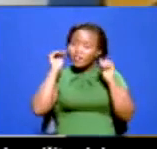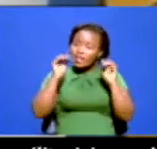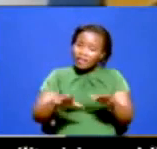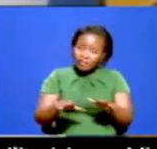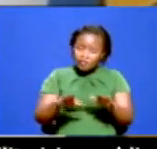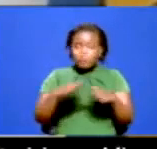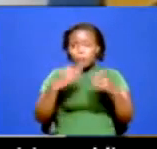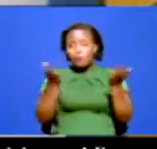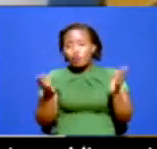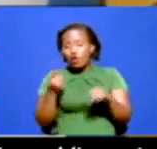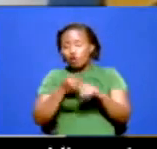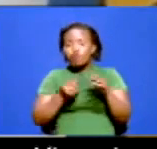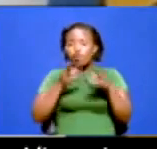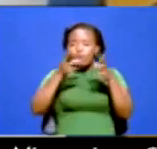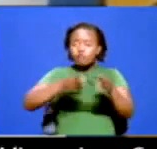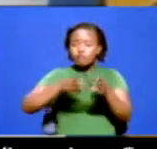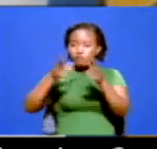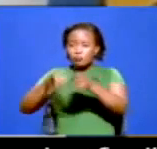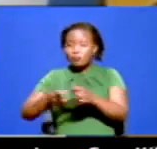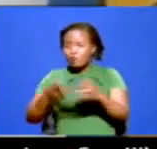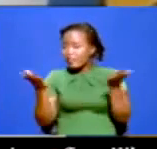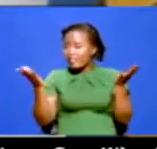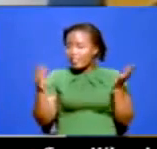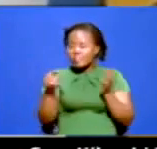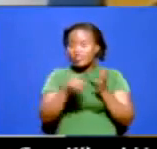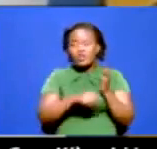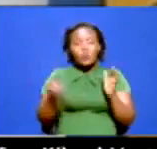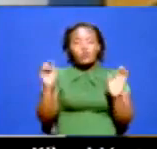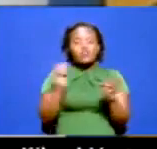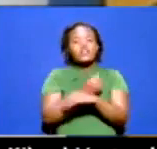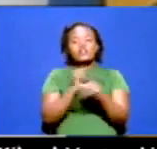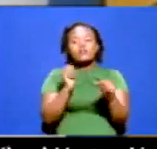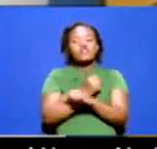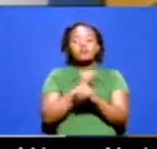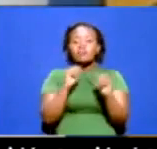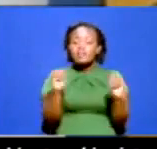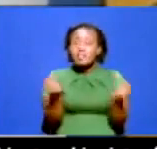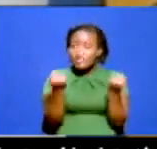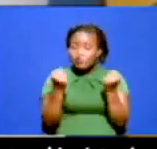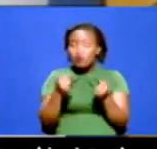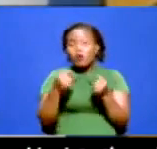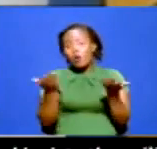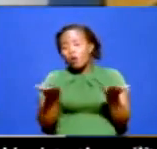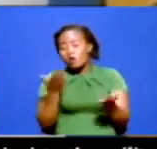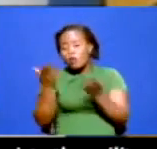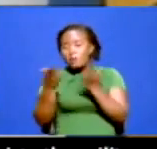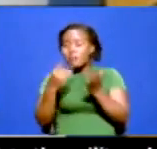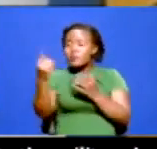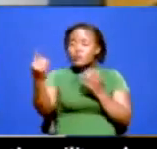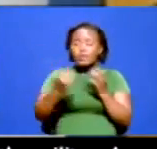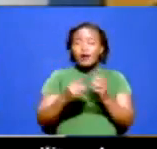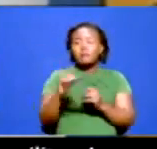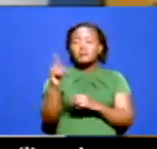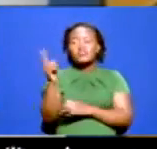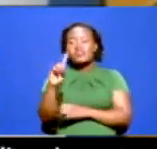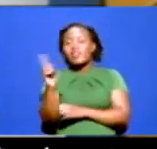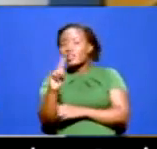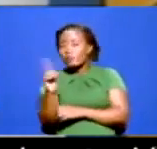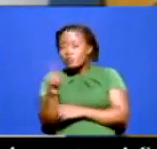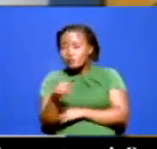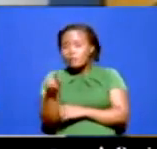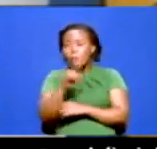Kiunga, we will not be sleeping. Or they will find us here in Nairobi, isn't it? Nobody wants that. You want to fight them